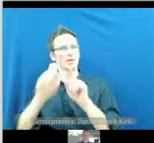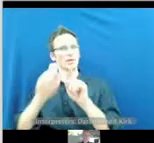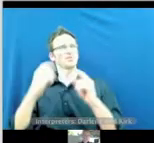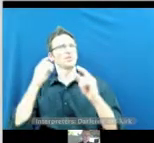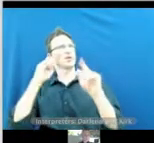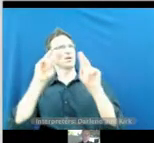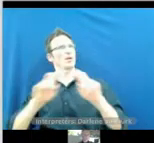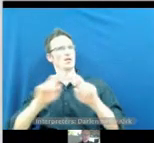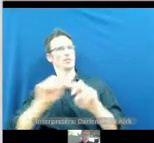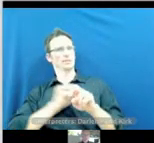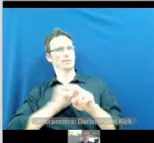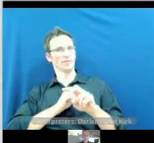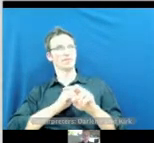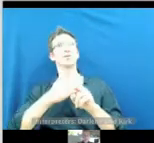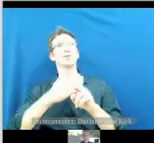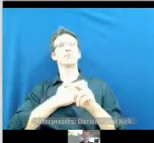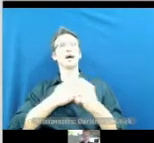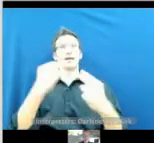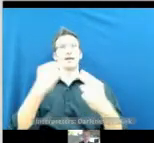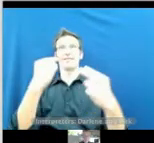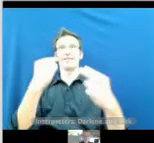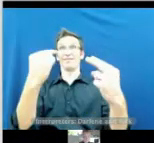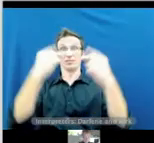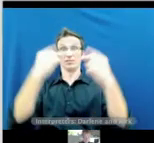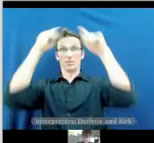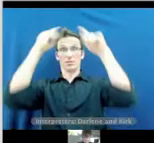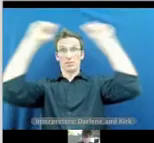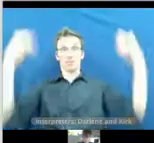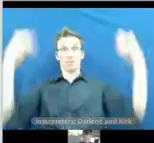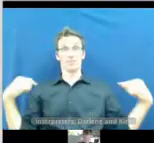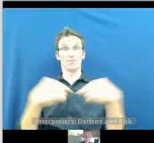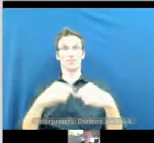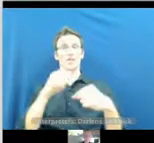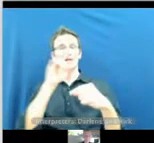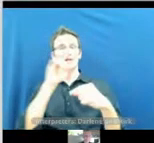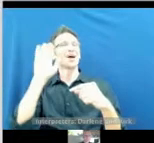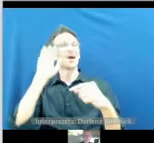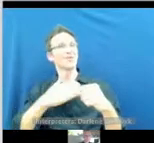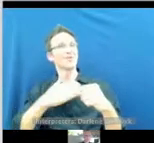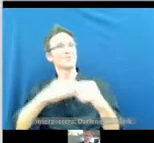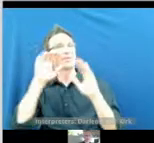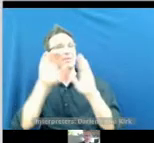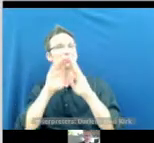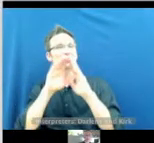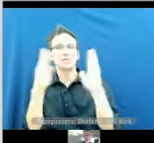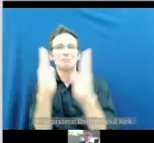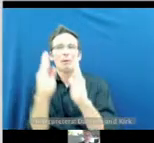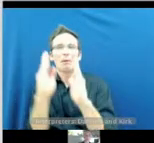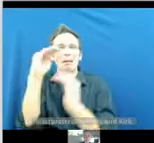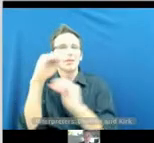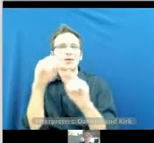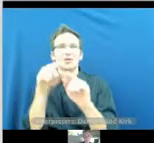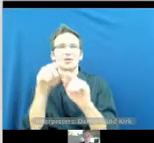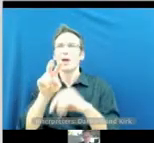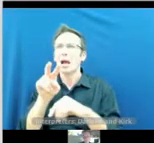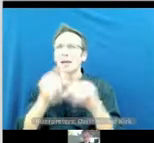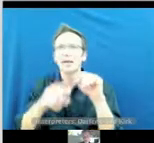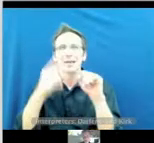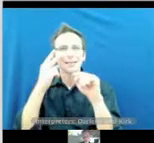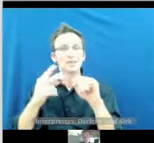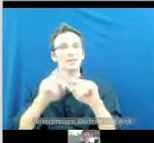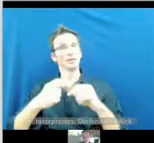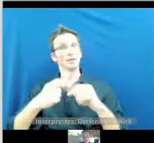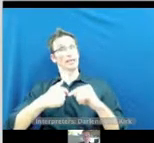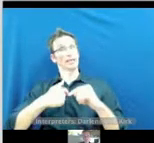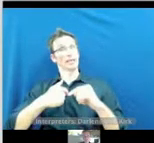image is really small on this camera, so you probably can't see it right now. But I have dark clothing